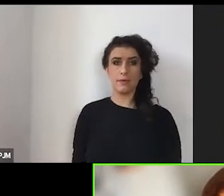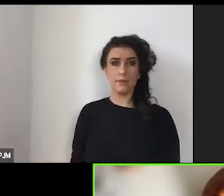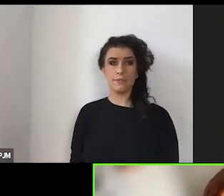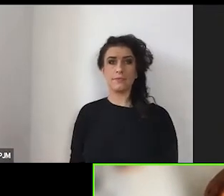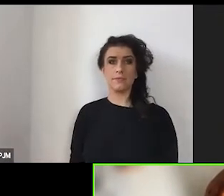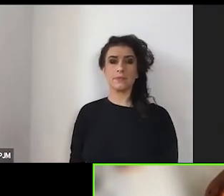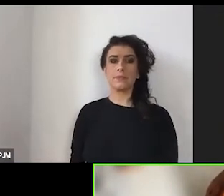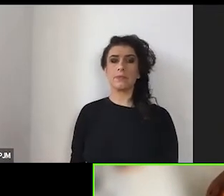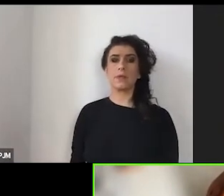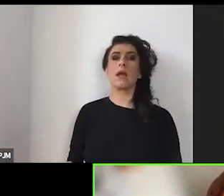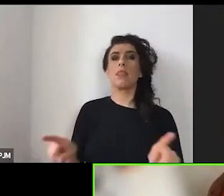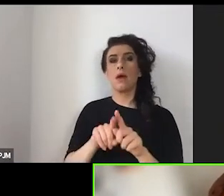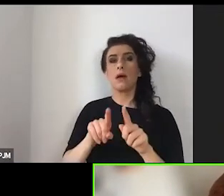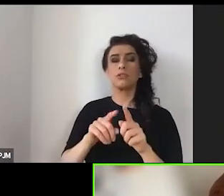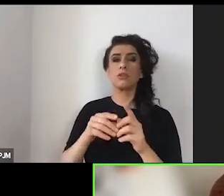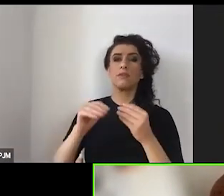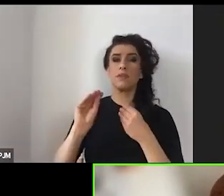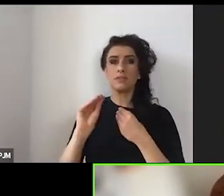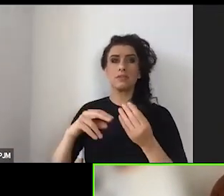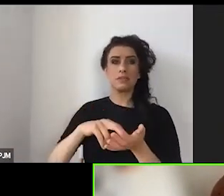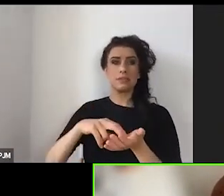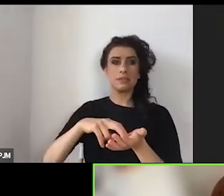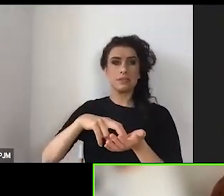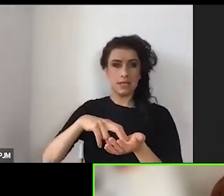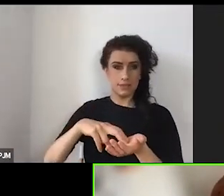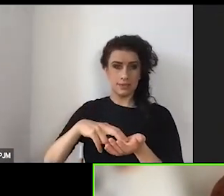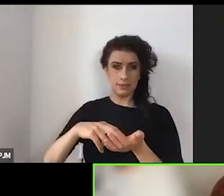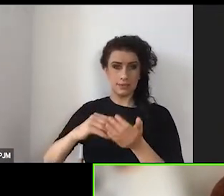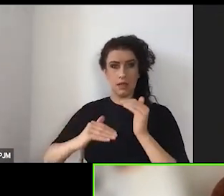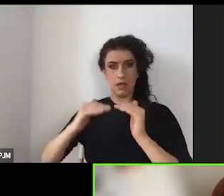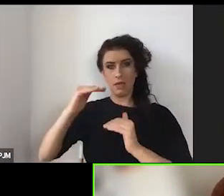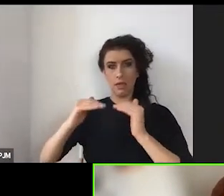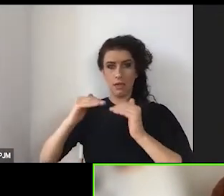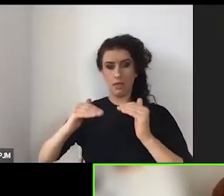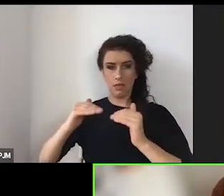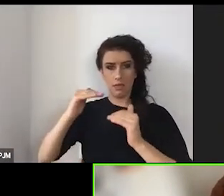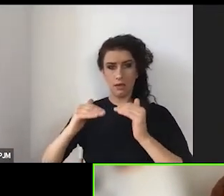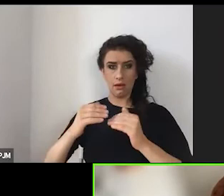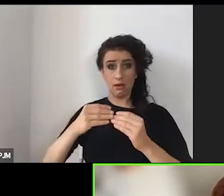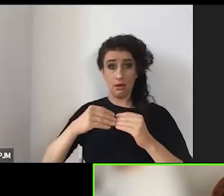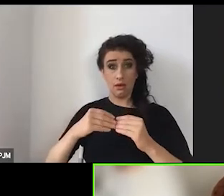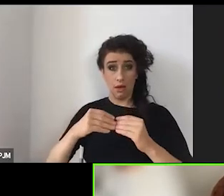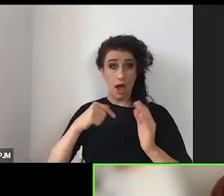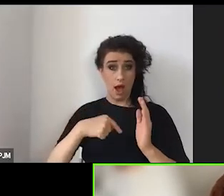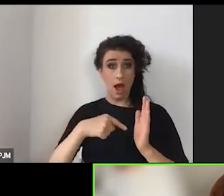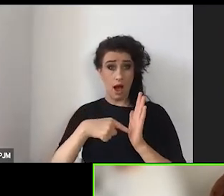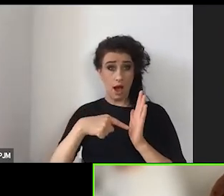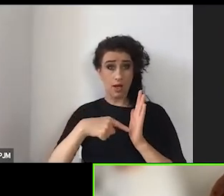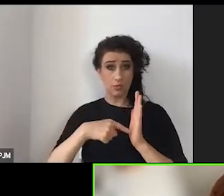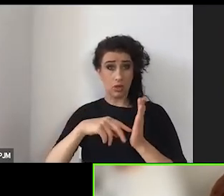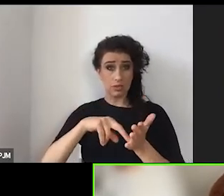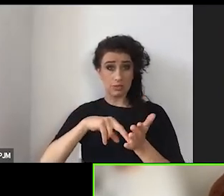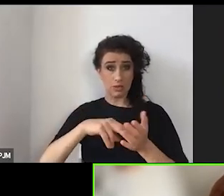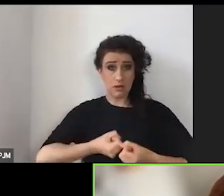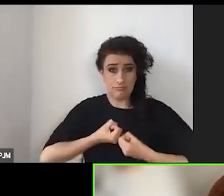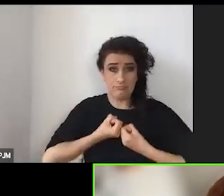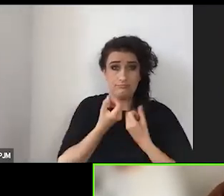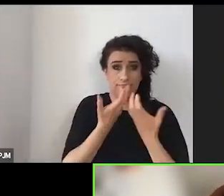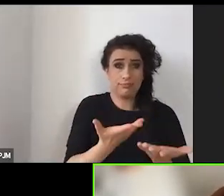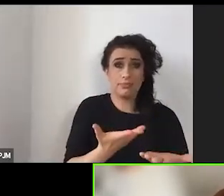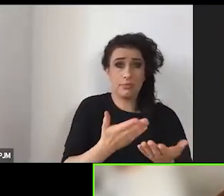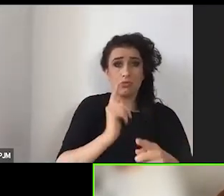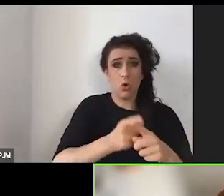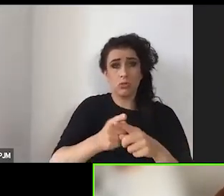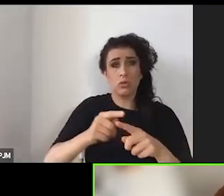your children. That's of course the case. So we realized this was happening. We realized